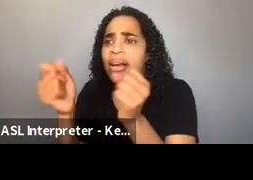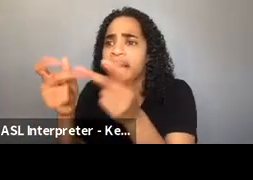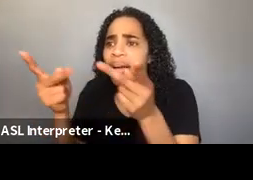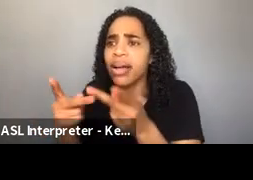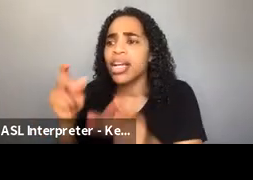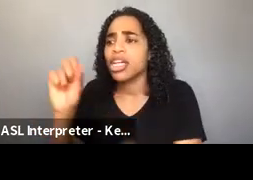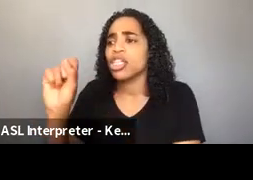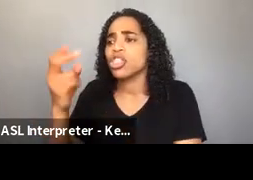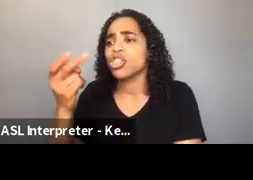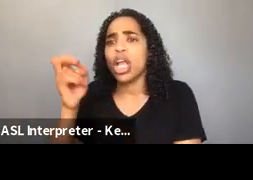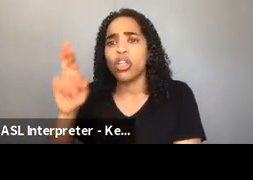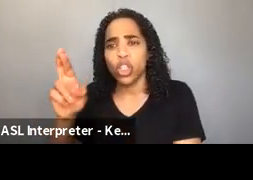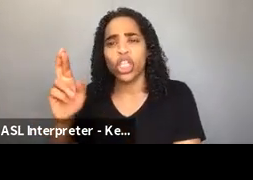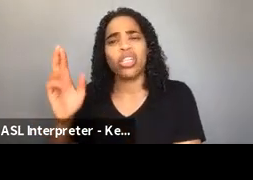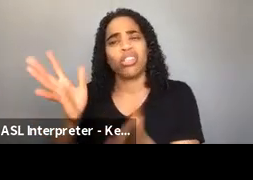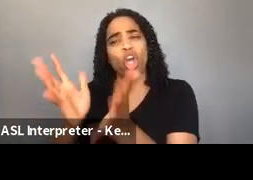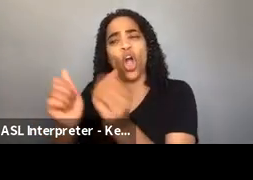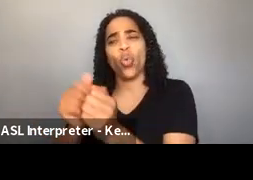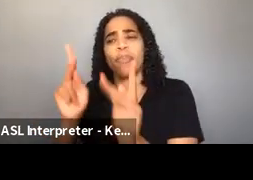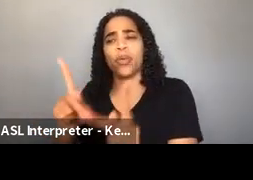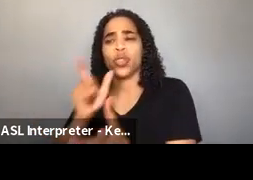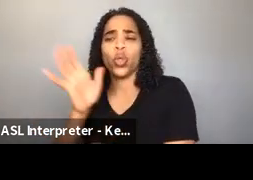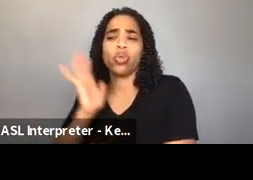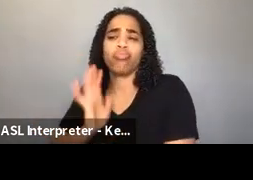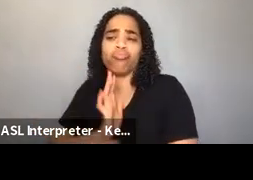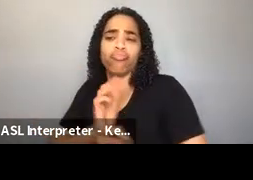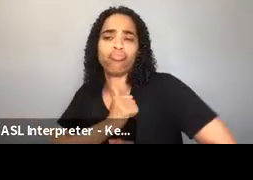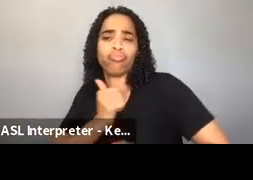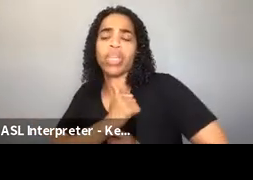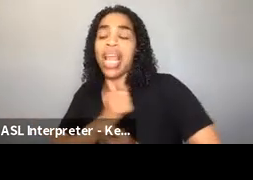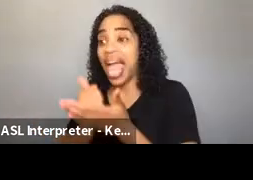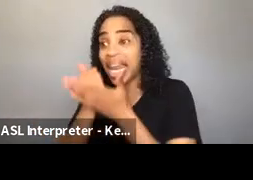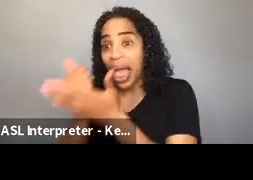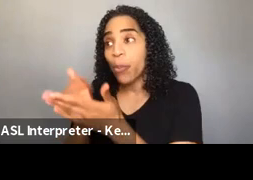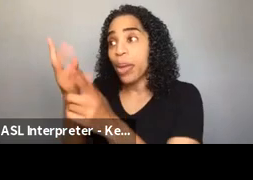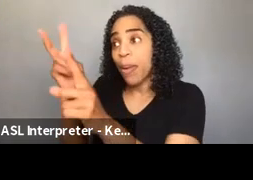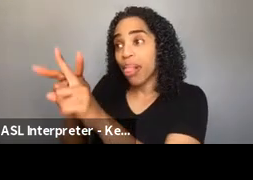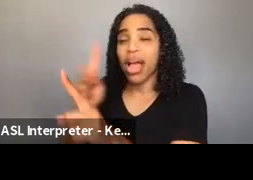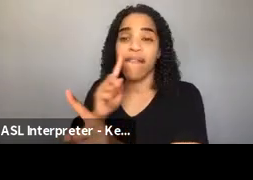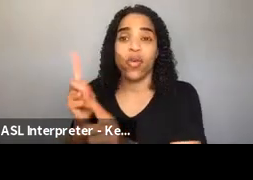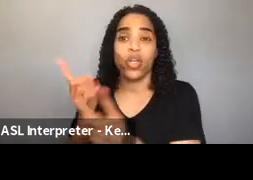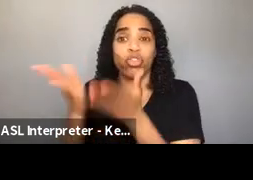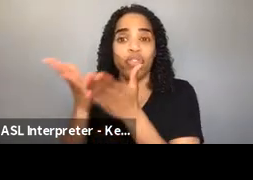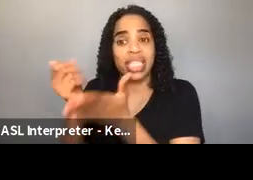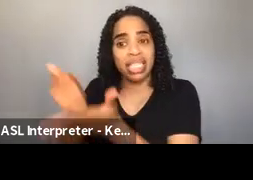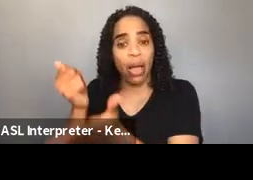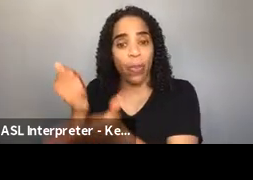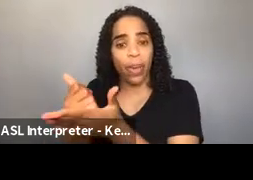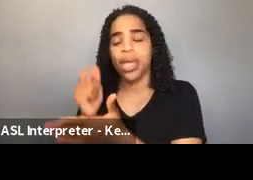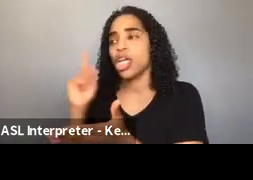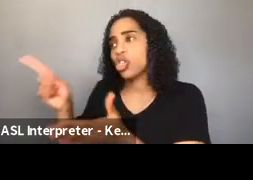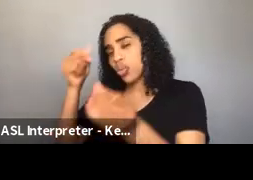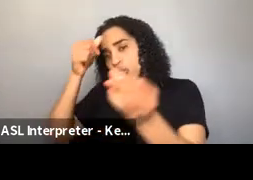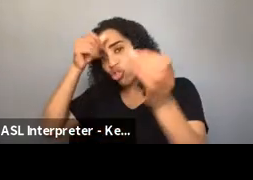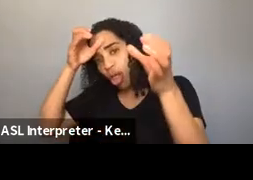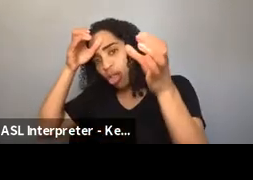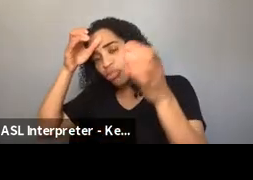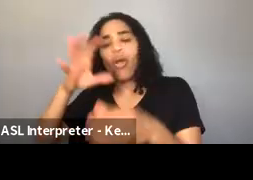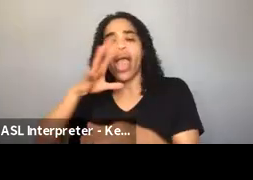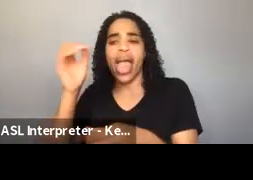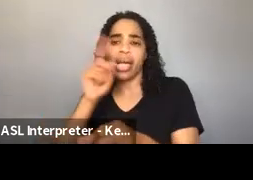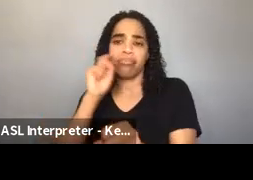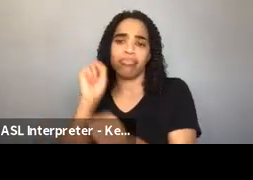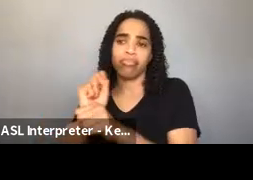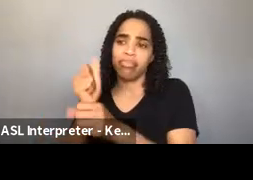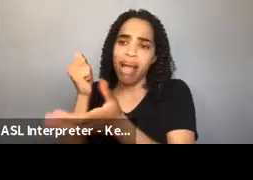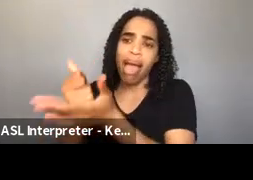about aging services and assisted him with applying for services that could help him. She was knowledgeable and really assisted me